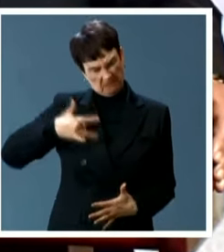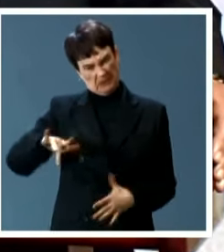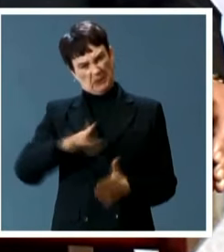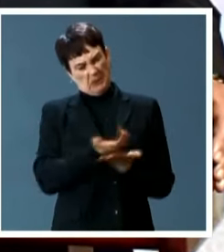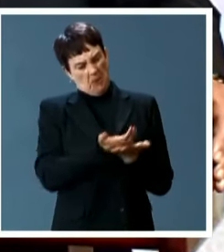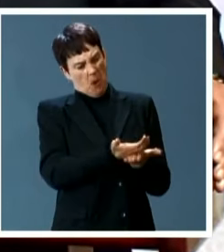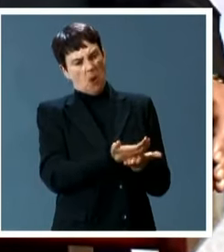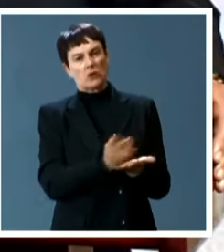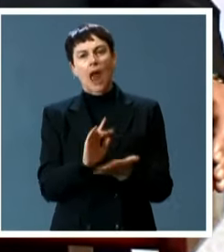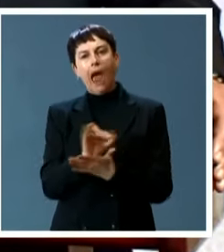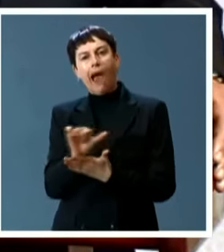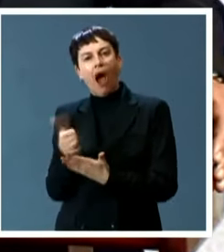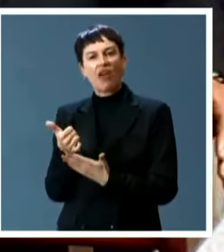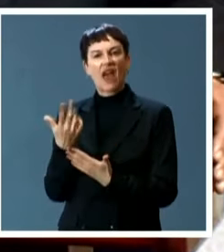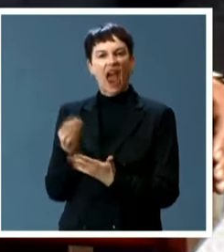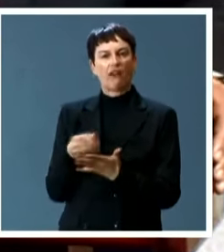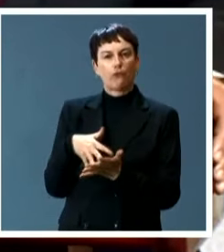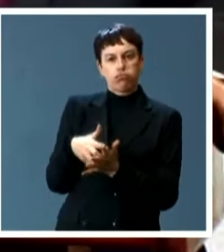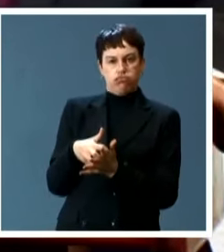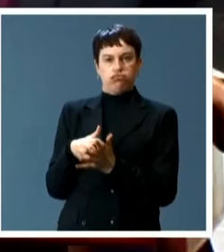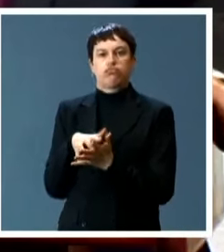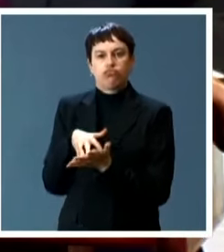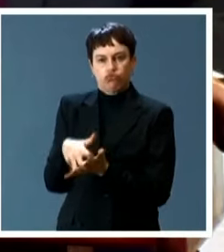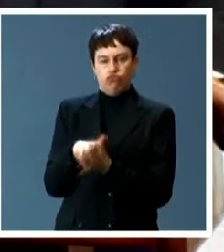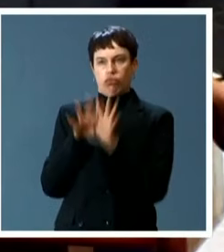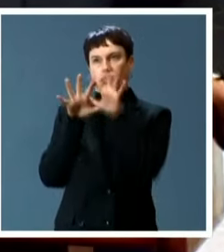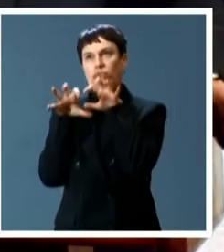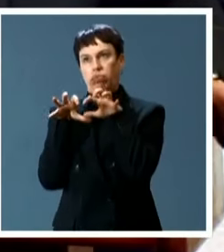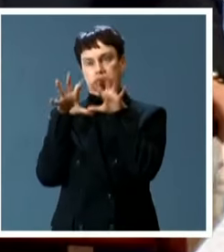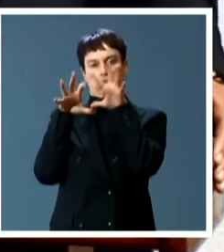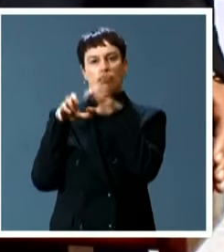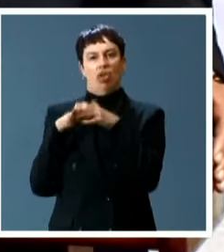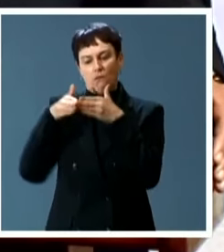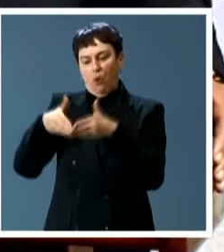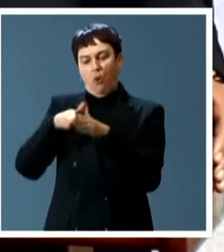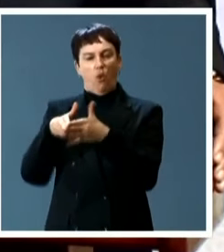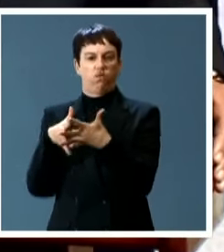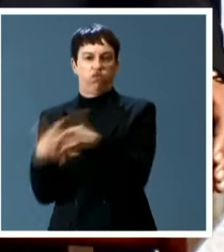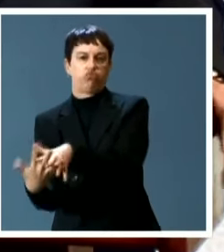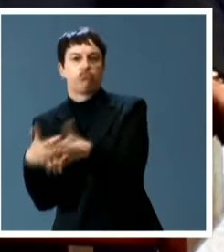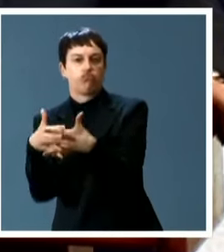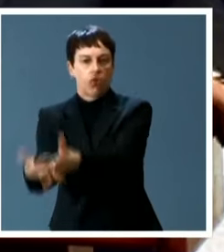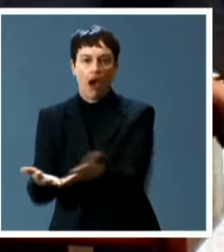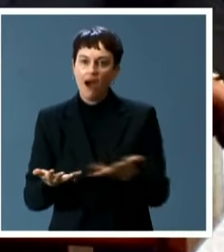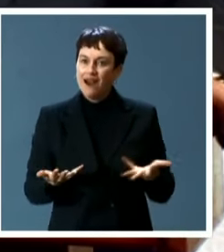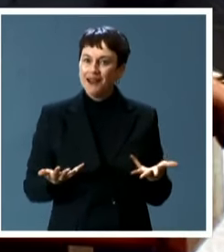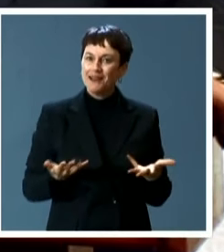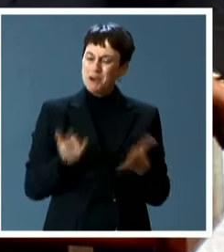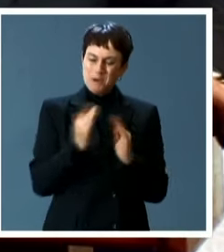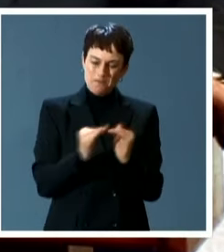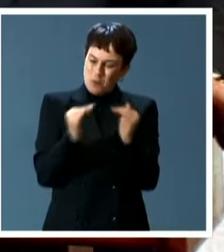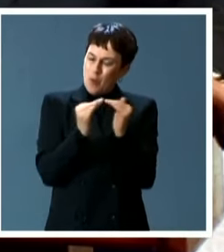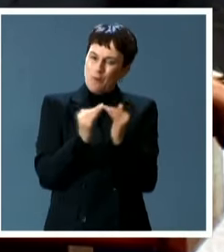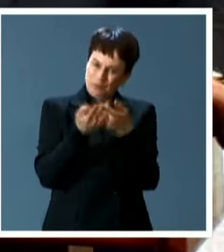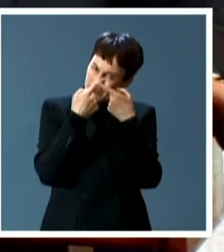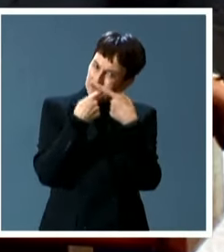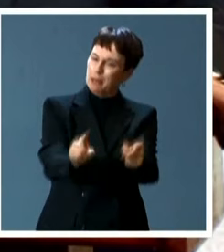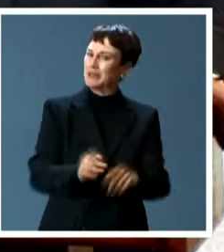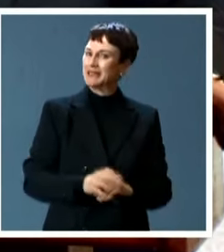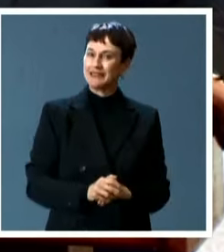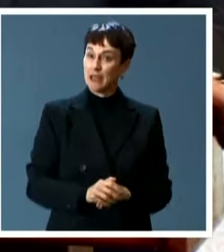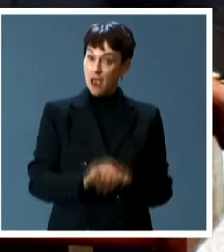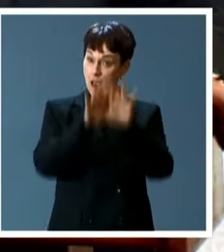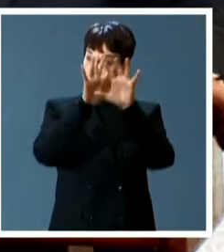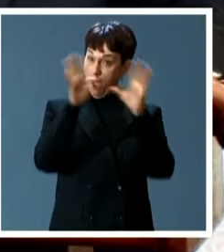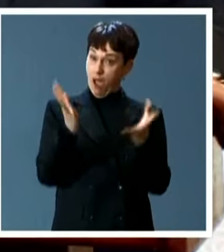debris. Dear friends, inequality defines our time. more than 70% of the world's people are living